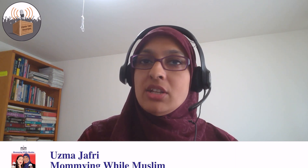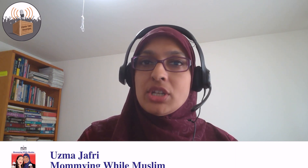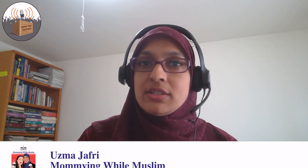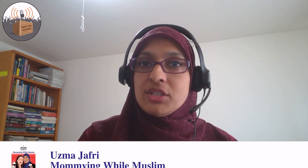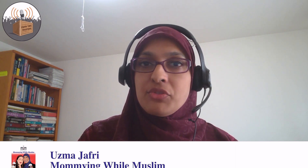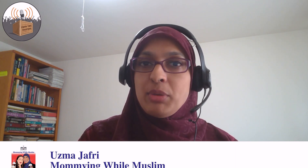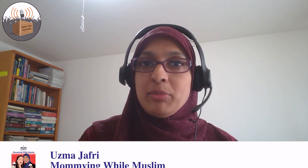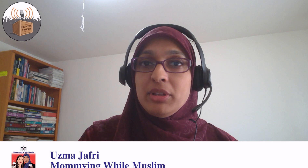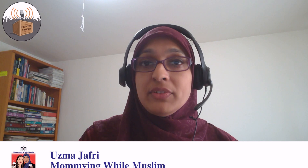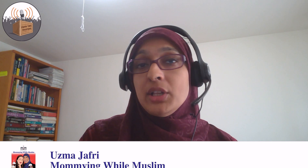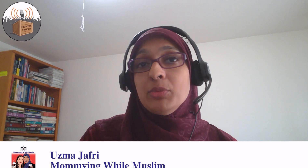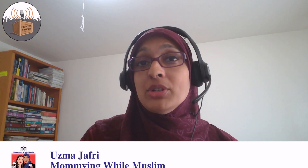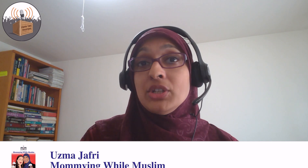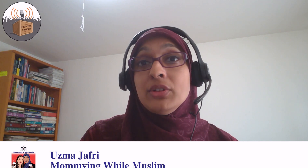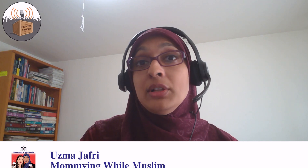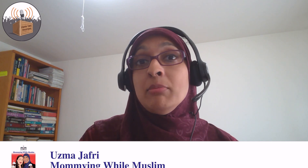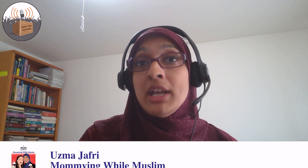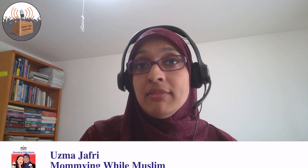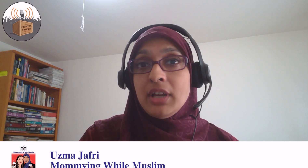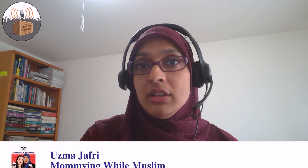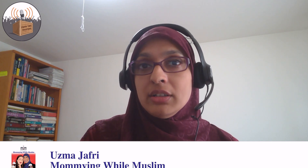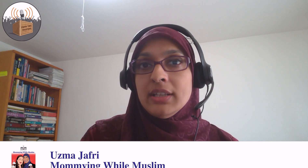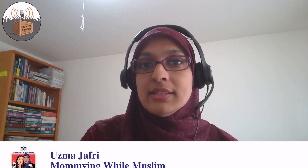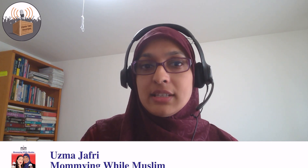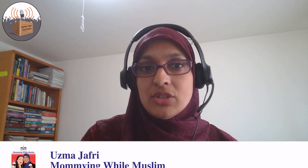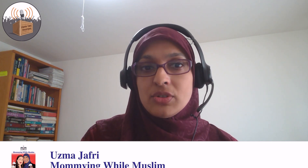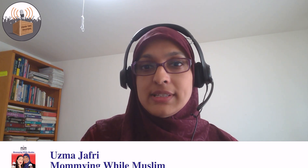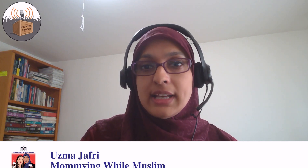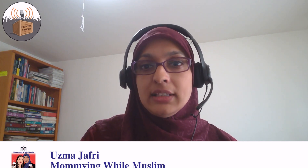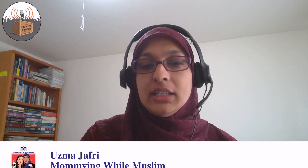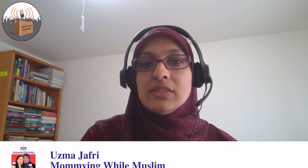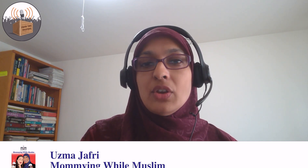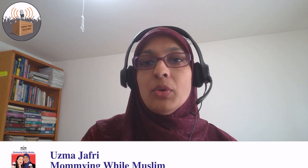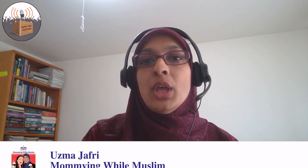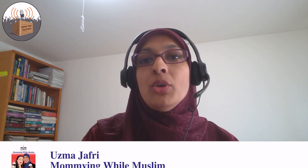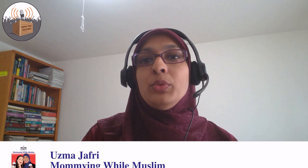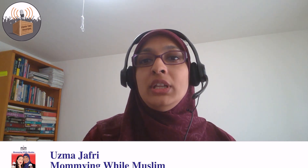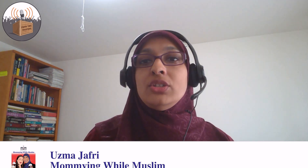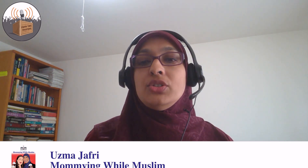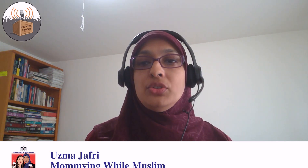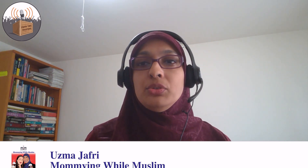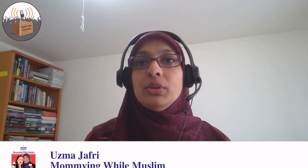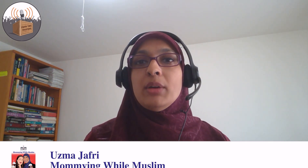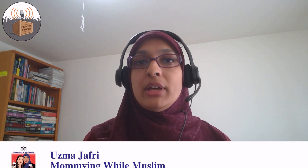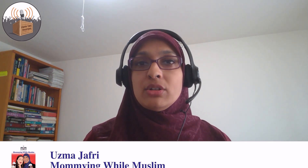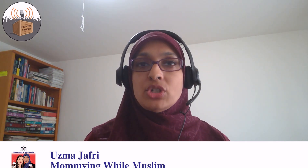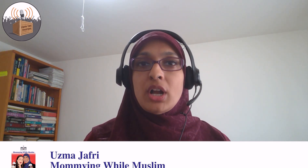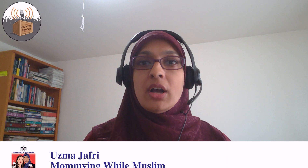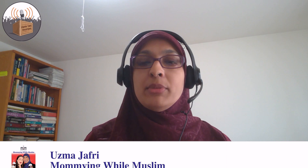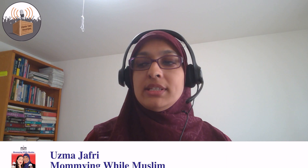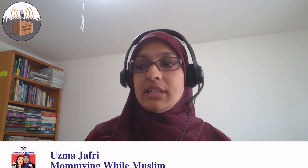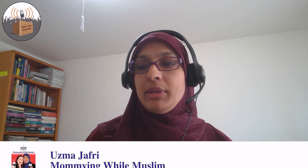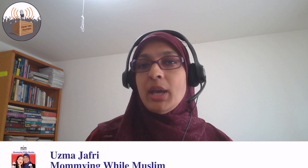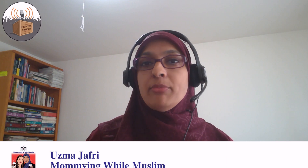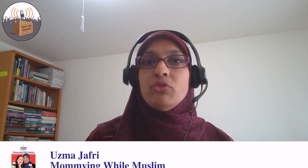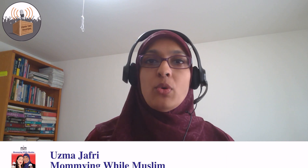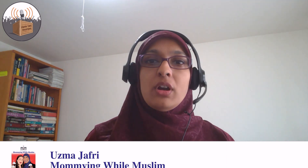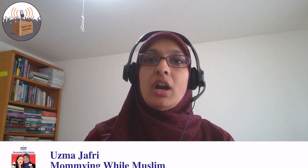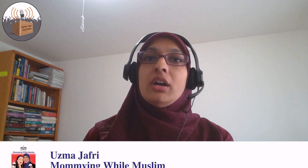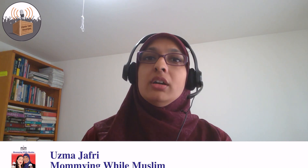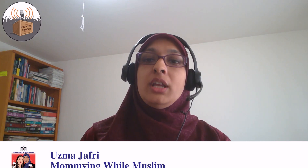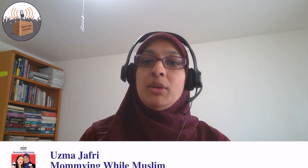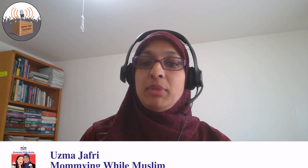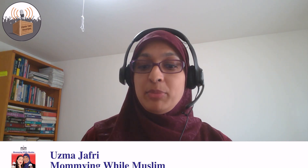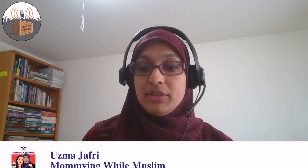just not going to get justice for people of color, particularly men of color in this country, sadly. So we need to do a better job stepping up